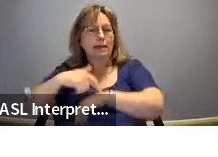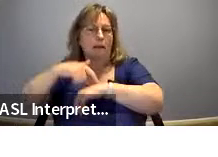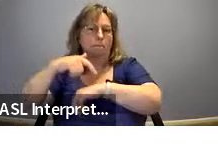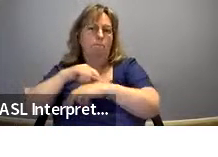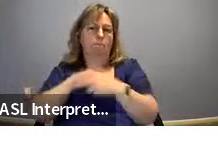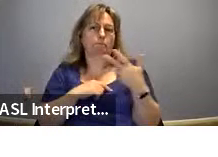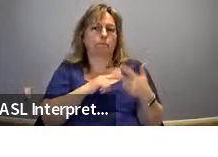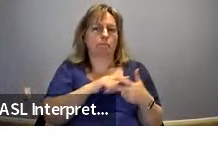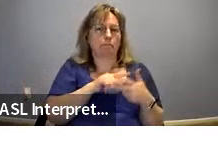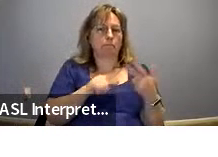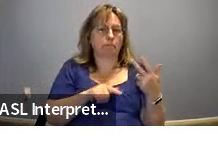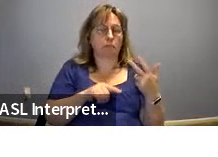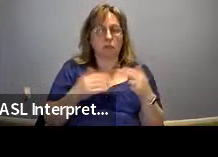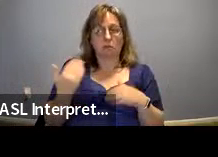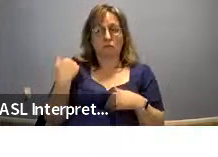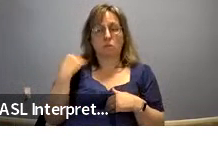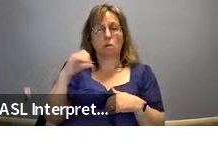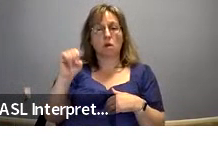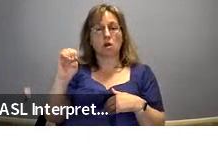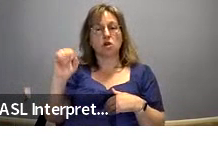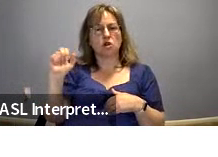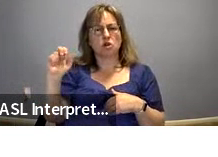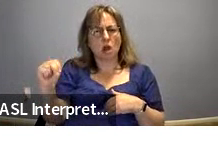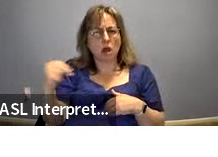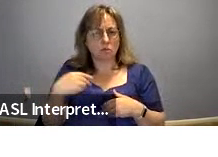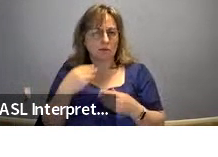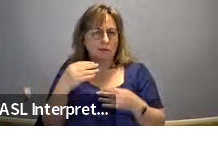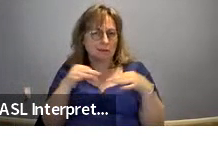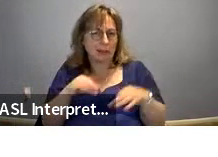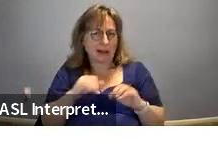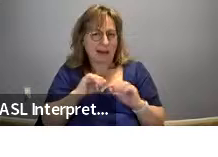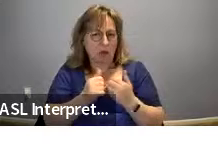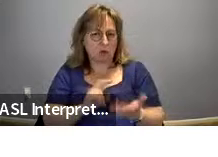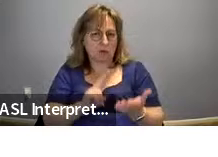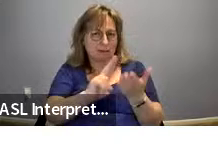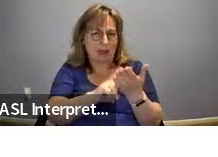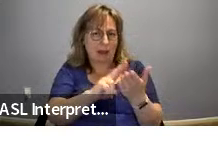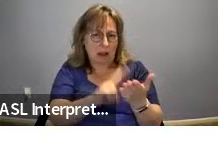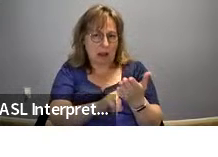Earlier, Sean mentioned how you could sign up for Securely Home in Skyward.